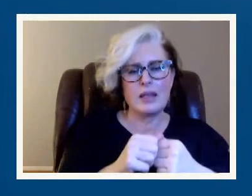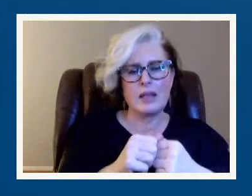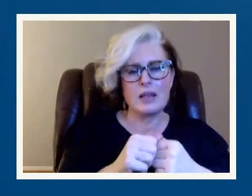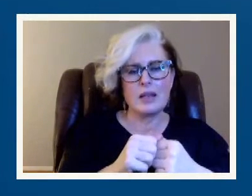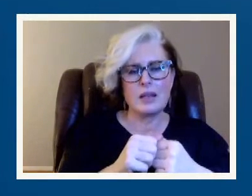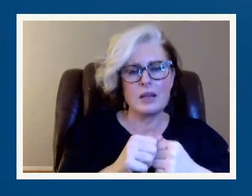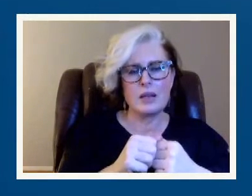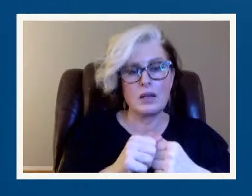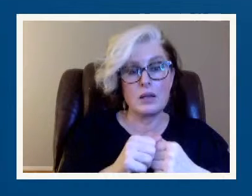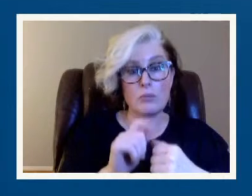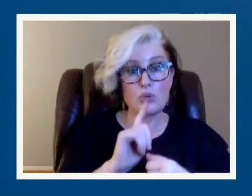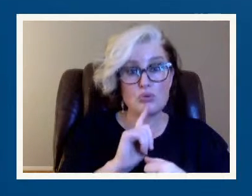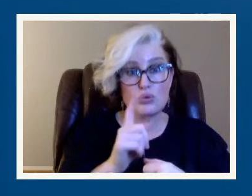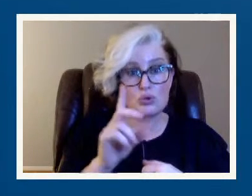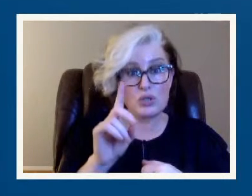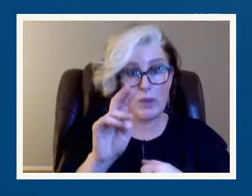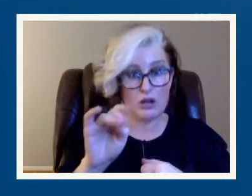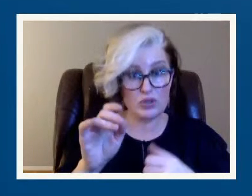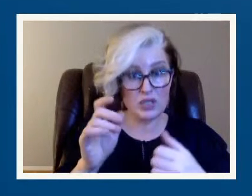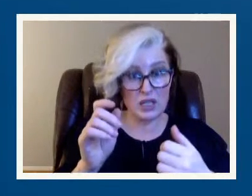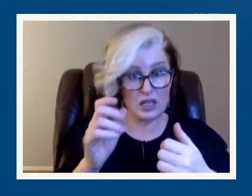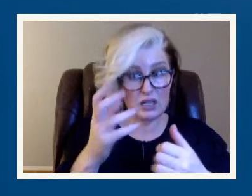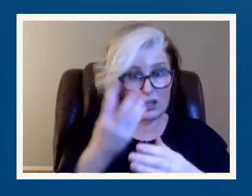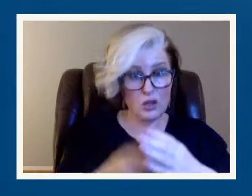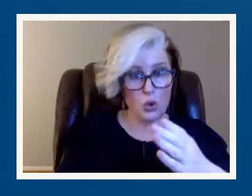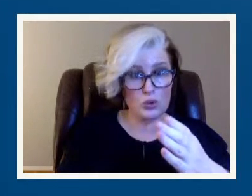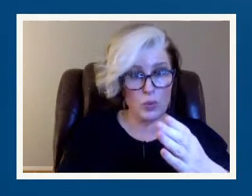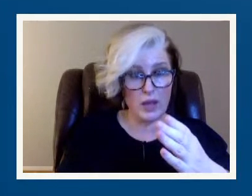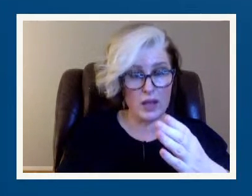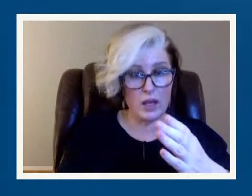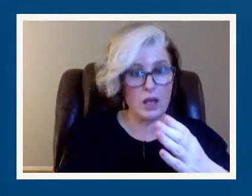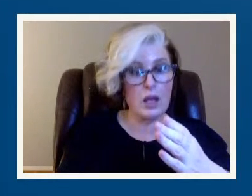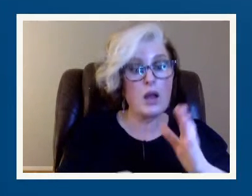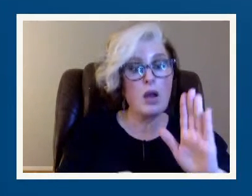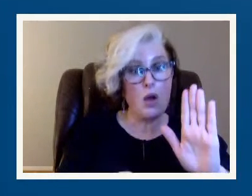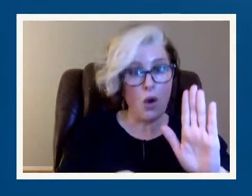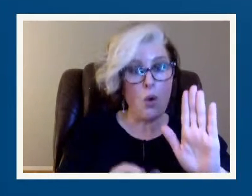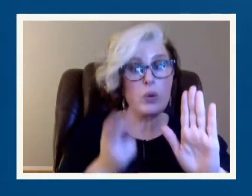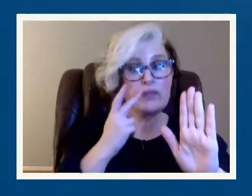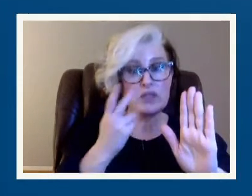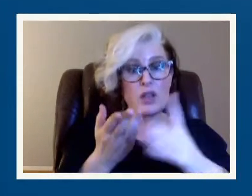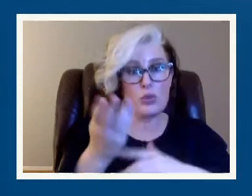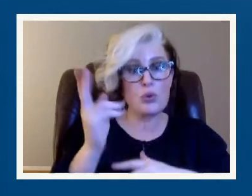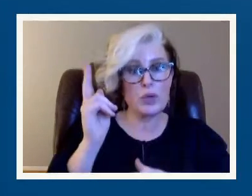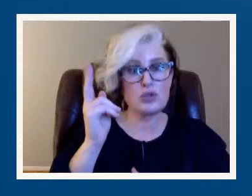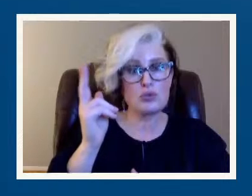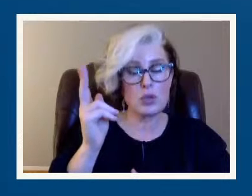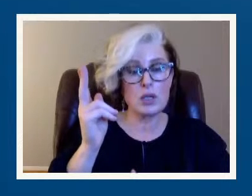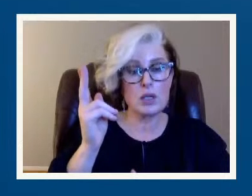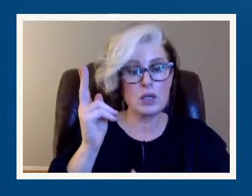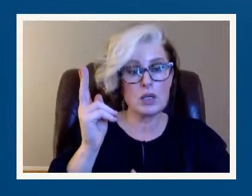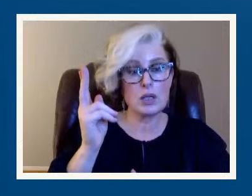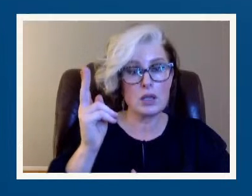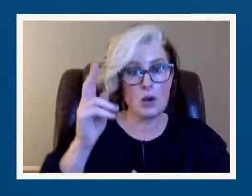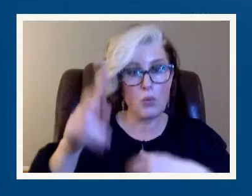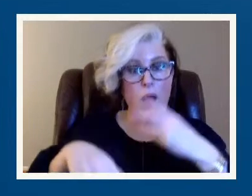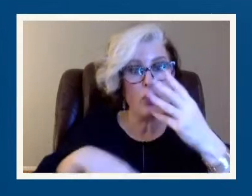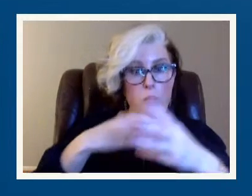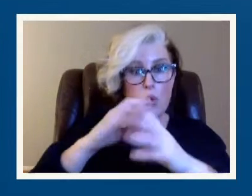when true democracy goes away, we've seen throughout history, we've seen around the world,